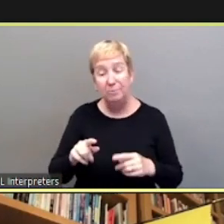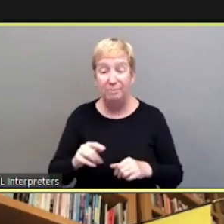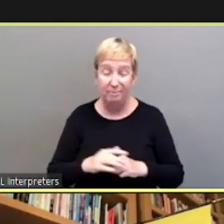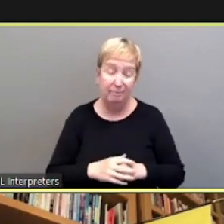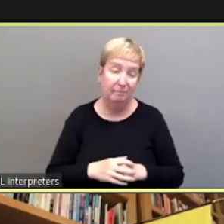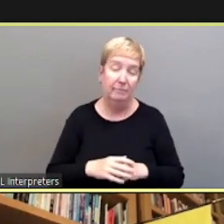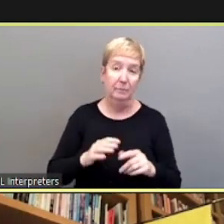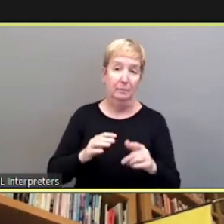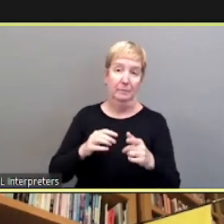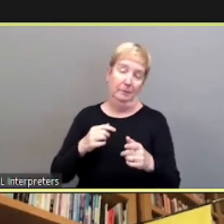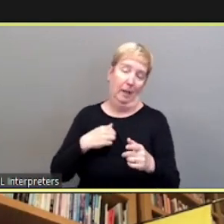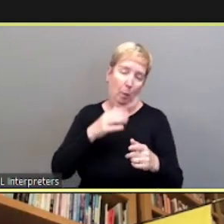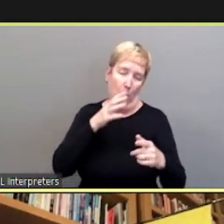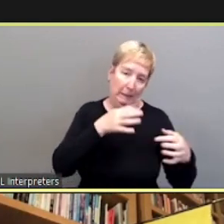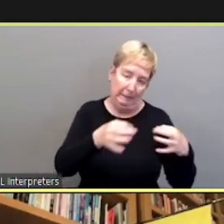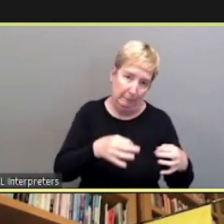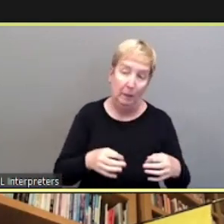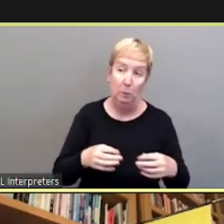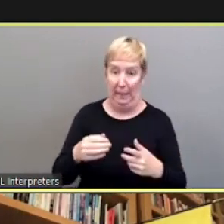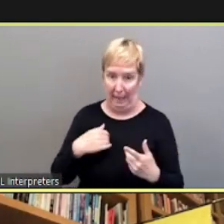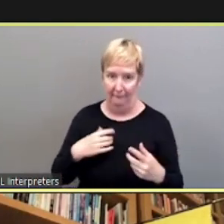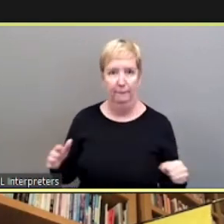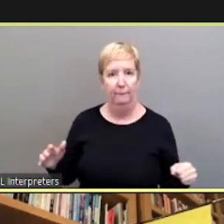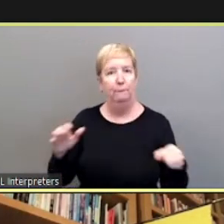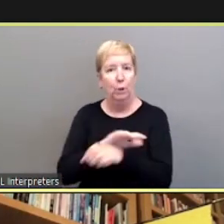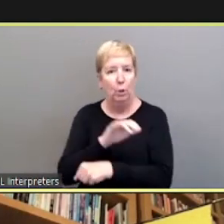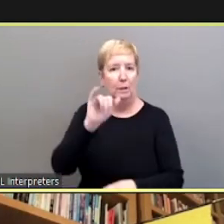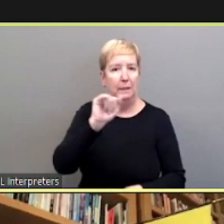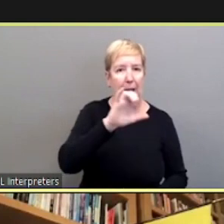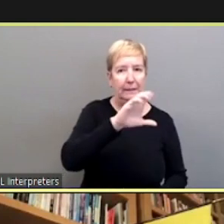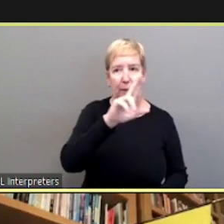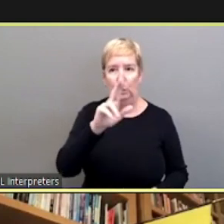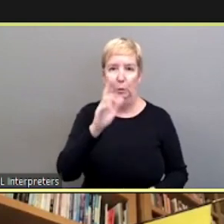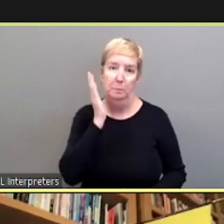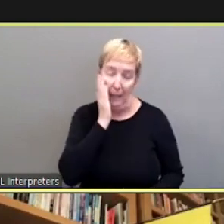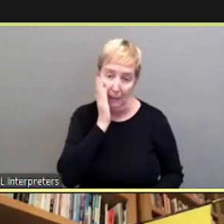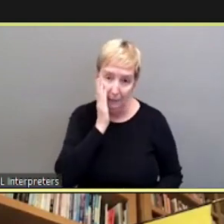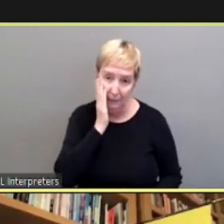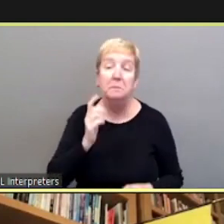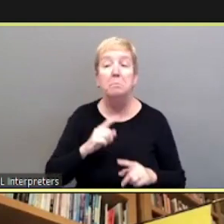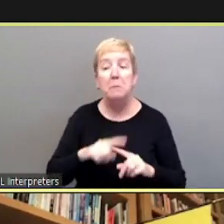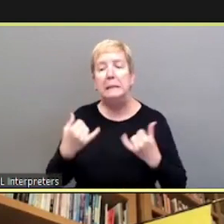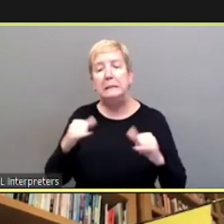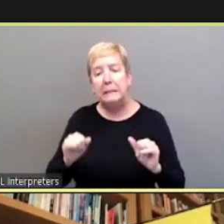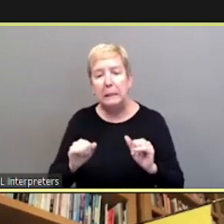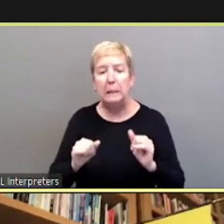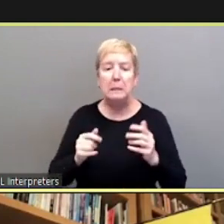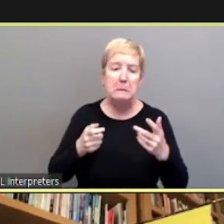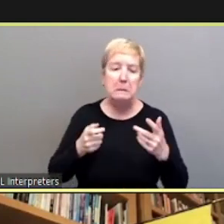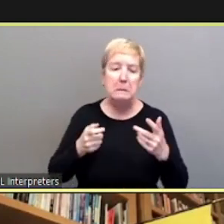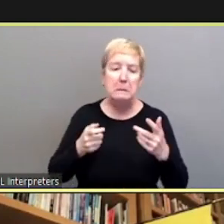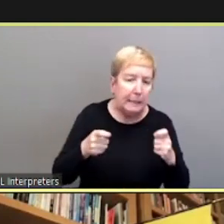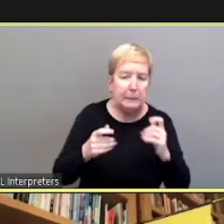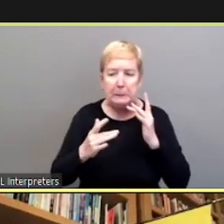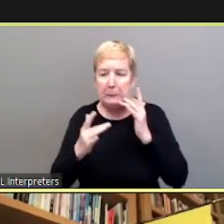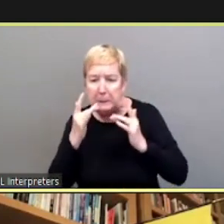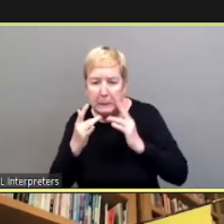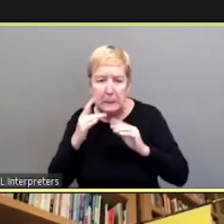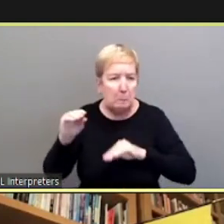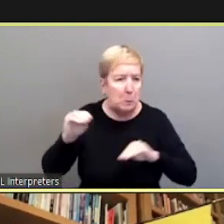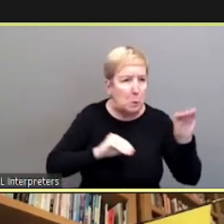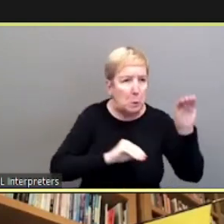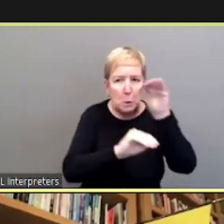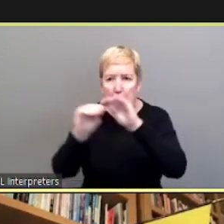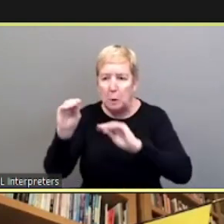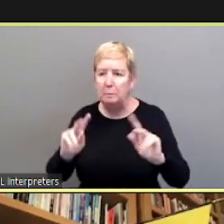you'll see in a minute, very full ICU beds, but we are still managing to move people around the state, move